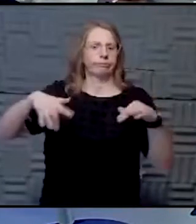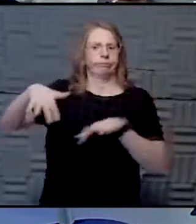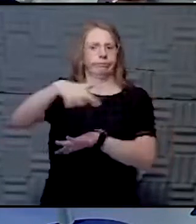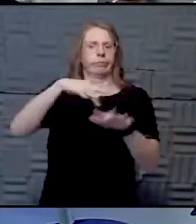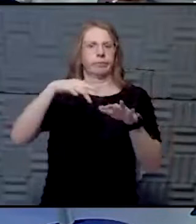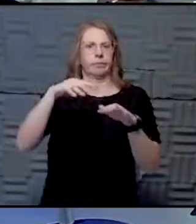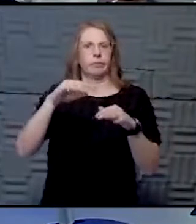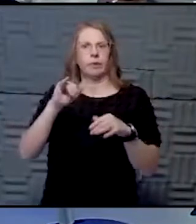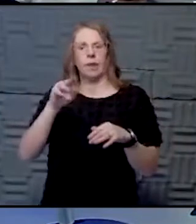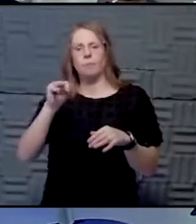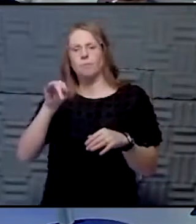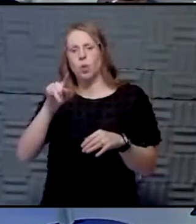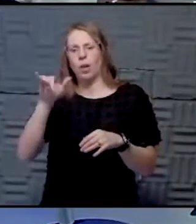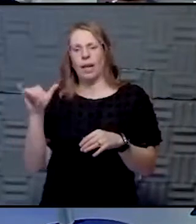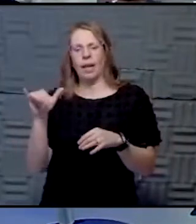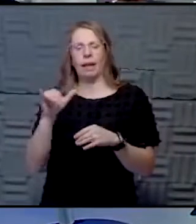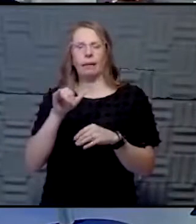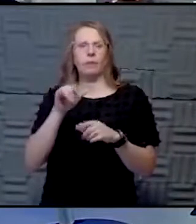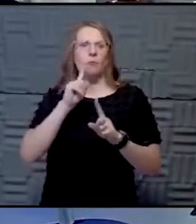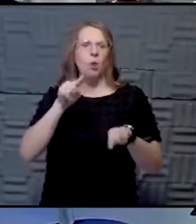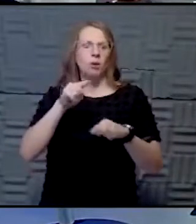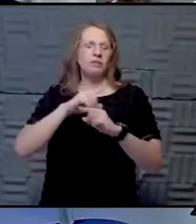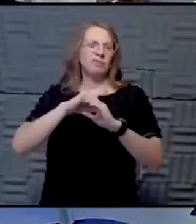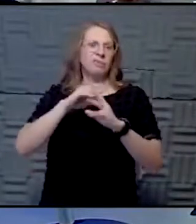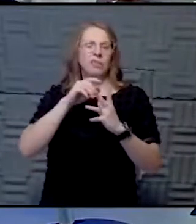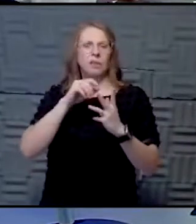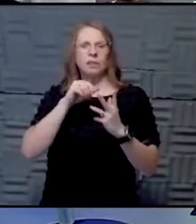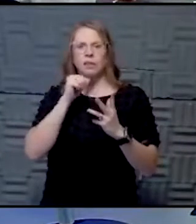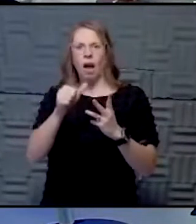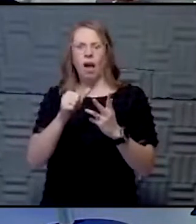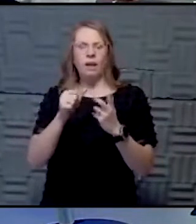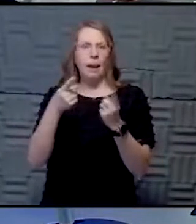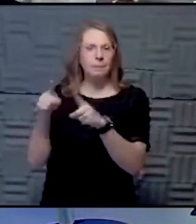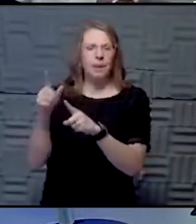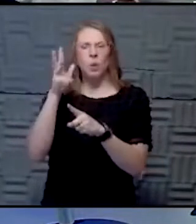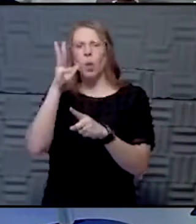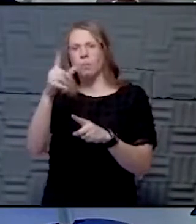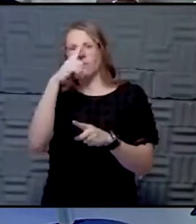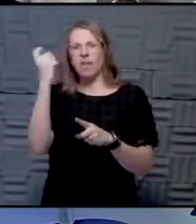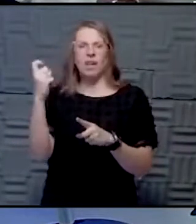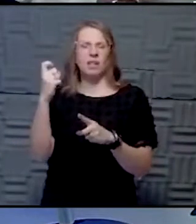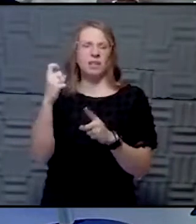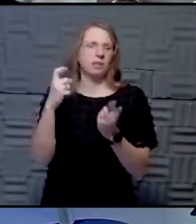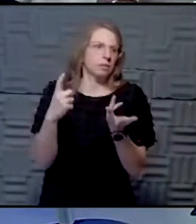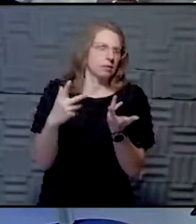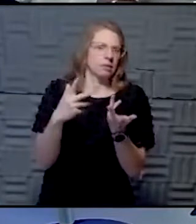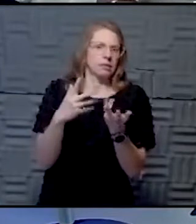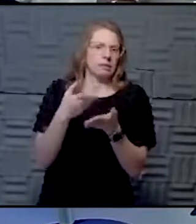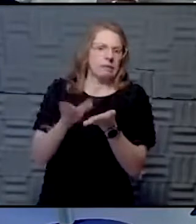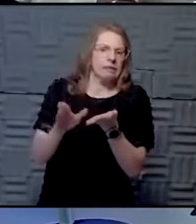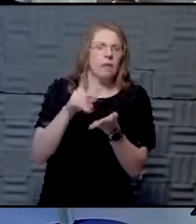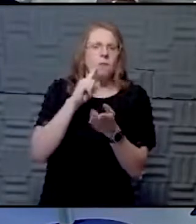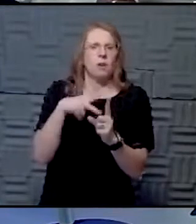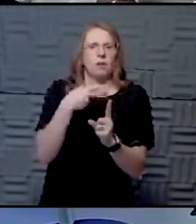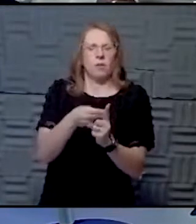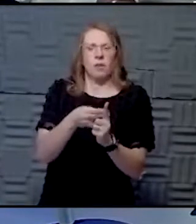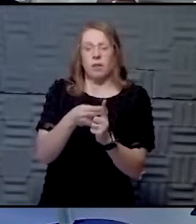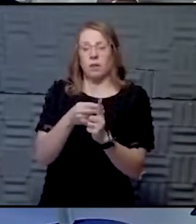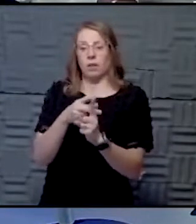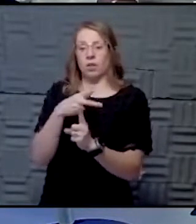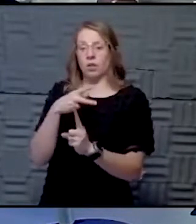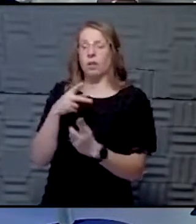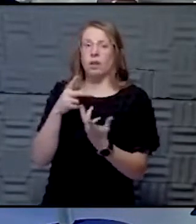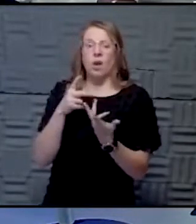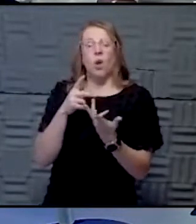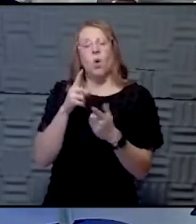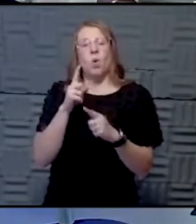we're probably not going to get there if things keep going the way they're doing as far as demand for vaccines. And my colleague Donna wanted me to ask, what shot do we truly have of